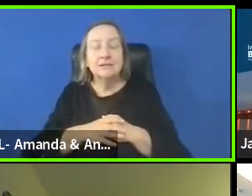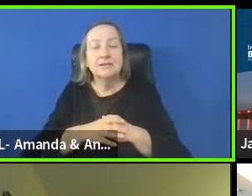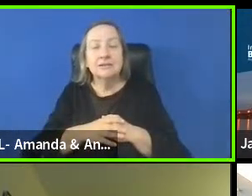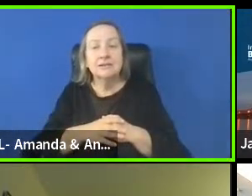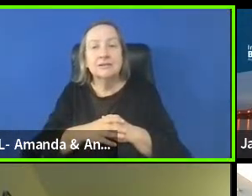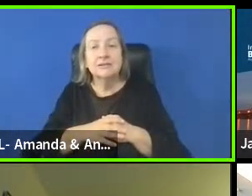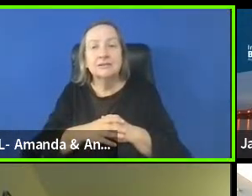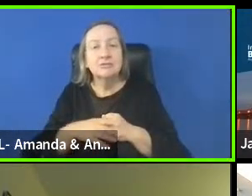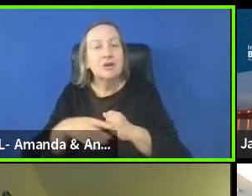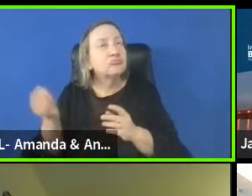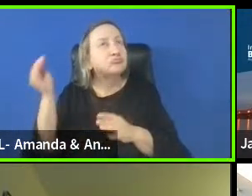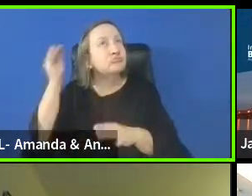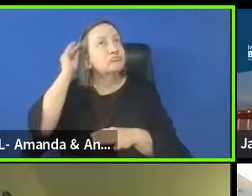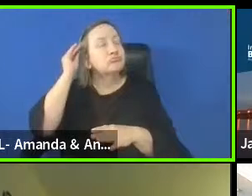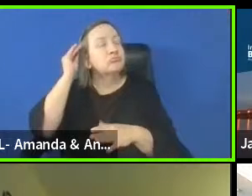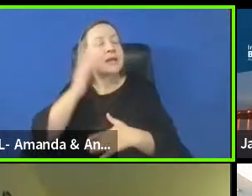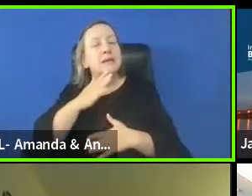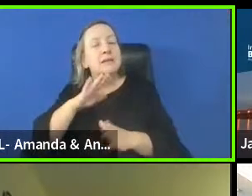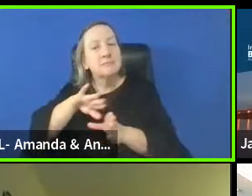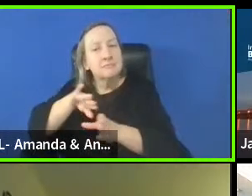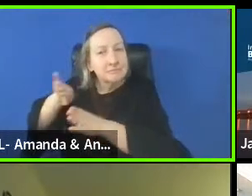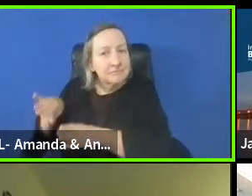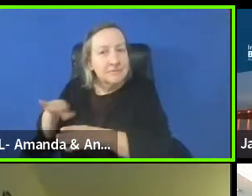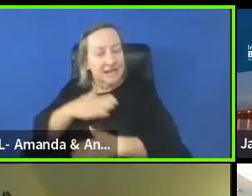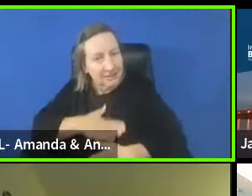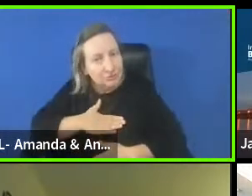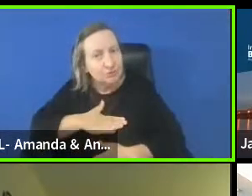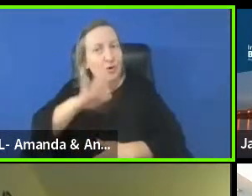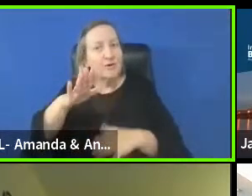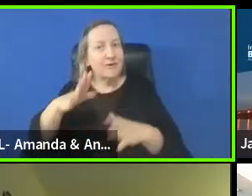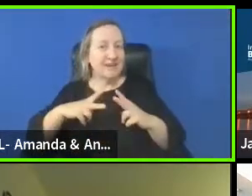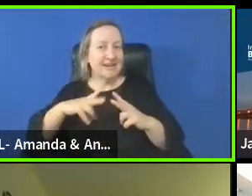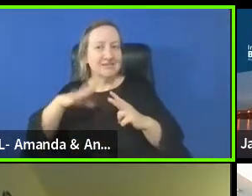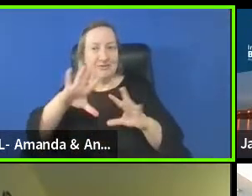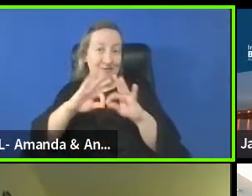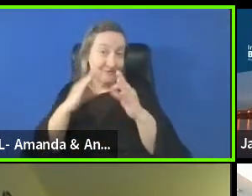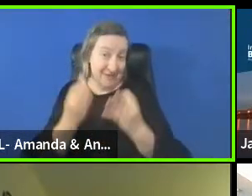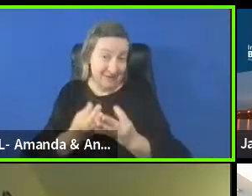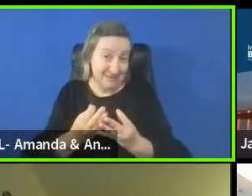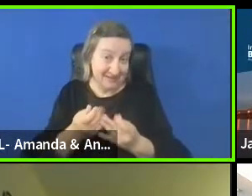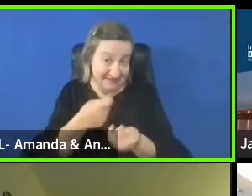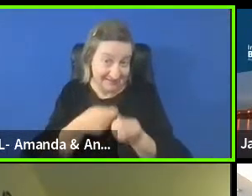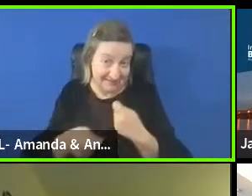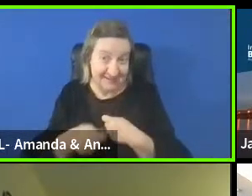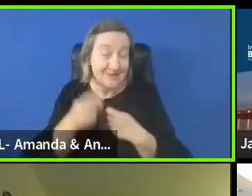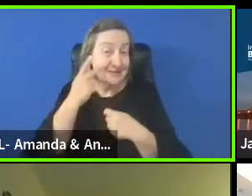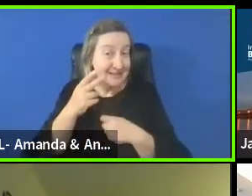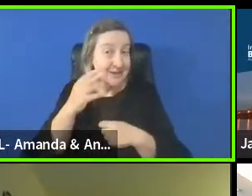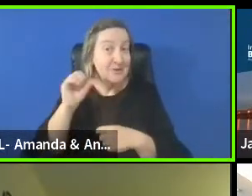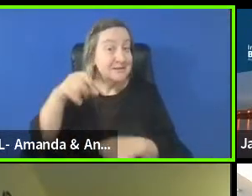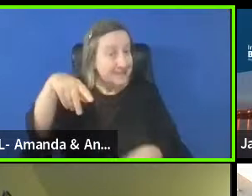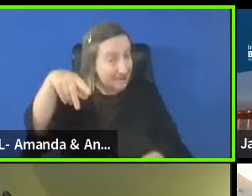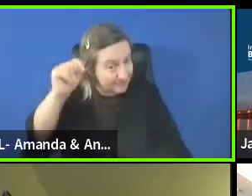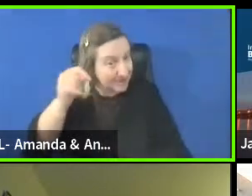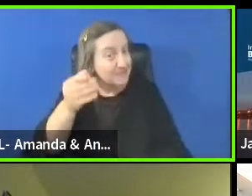while and enjoy your vacation and your families. So we'll see you in September.